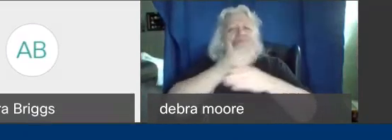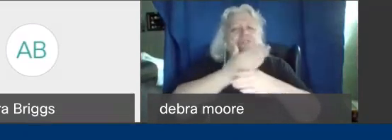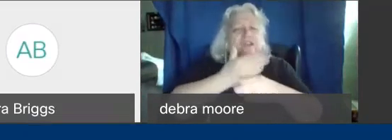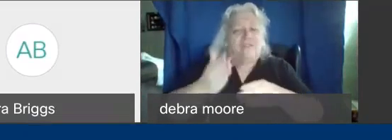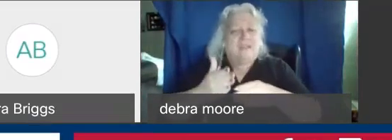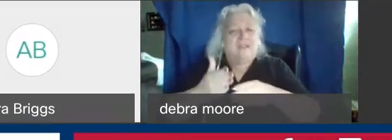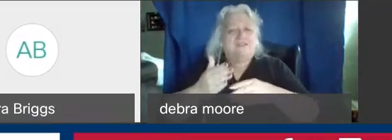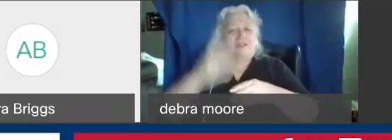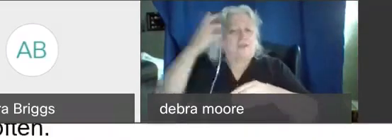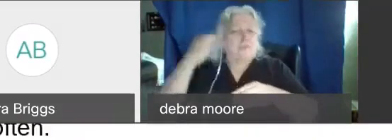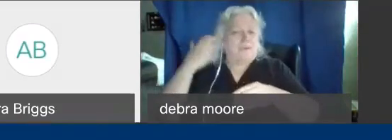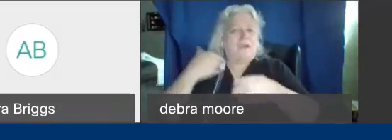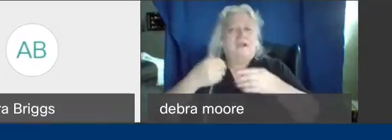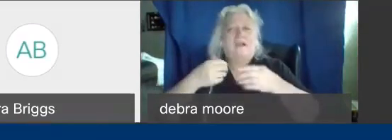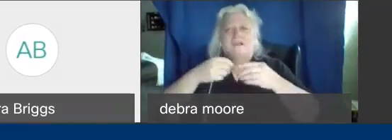stuff like that.